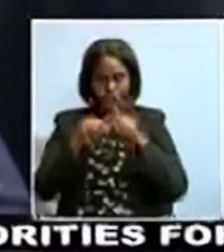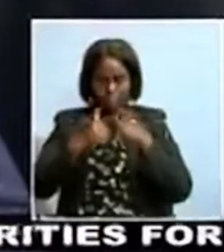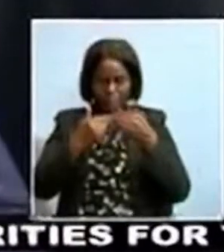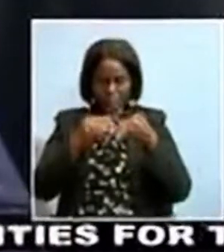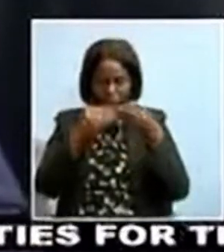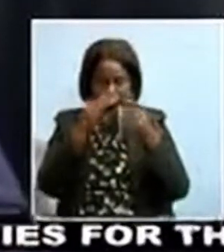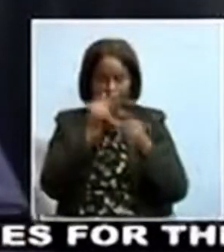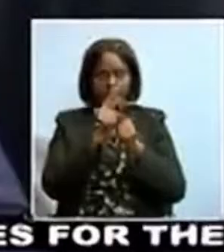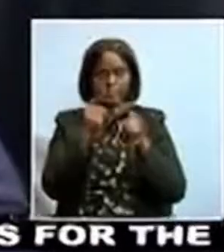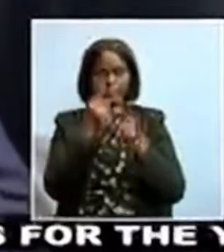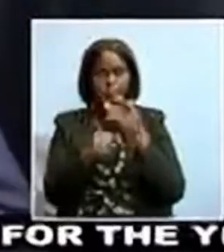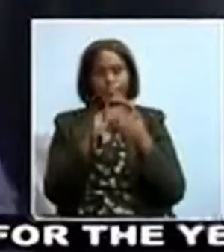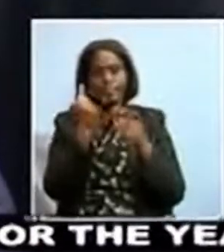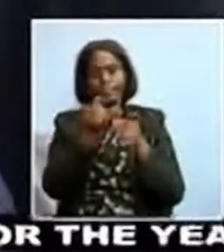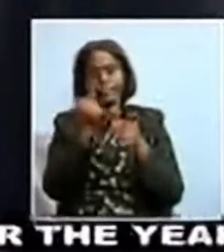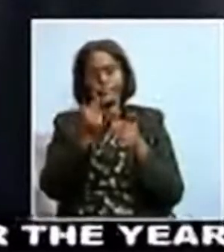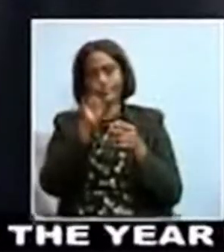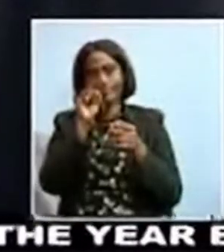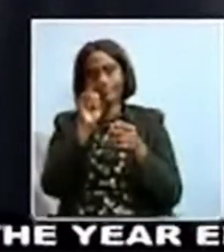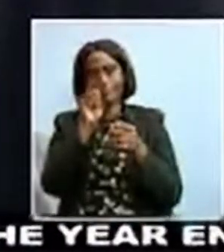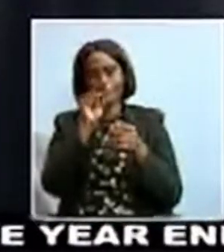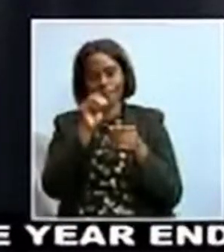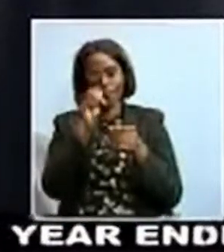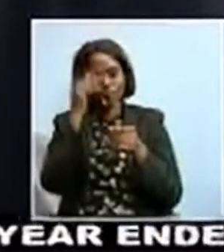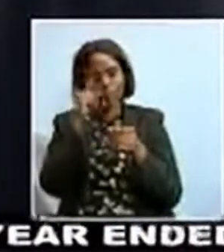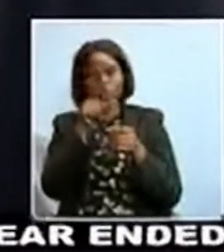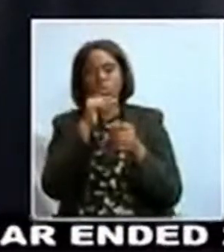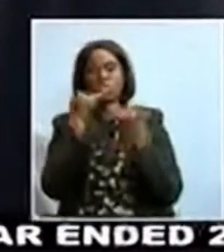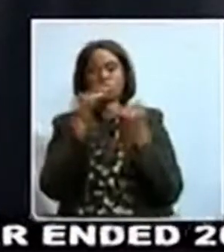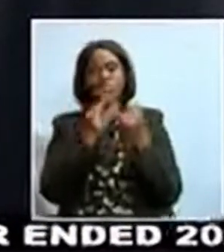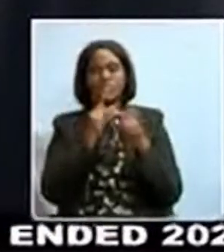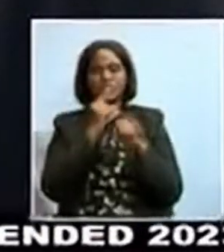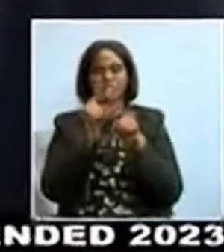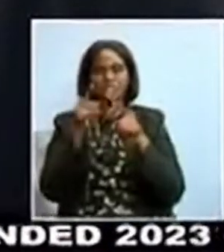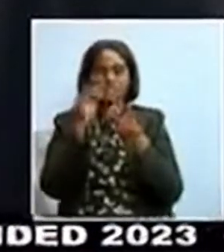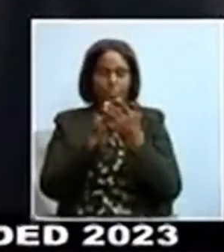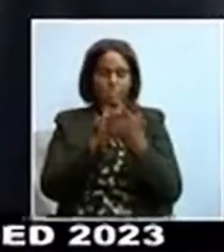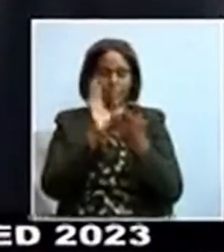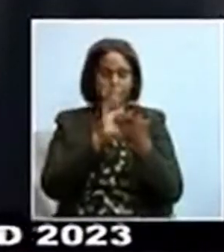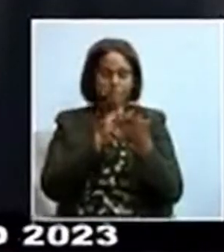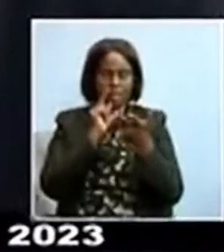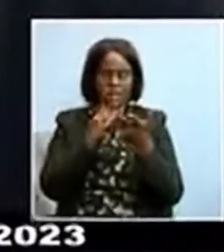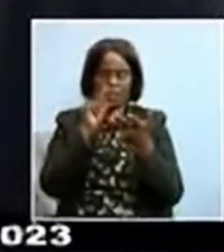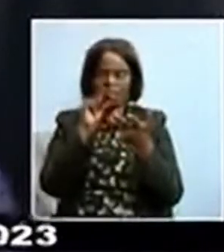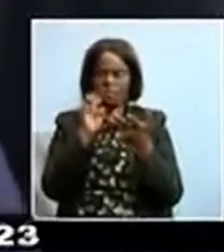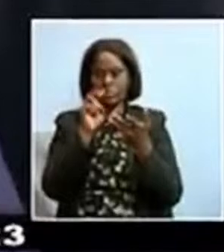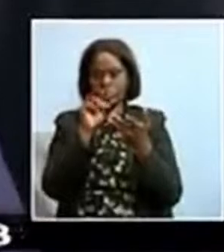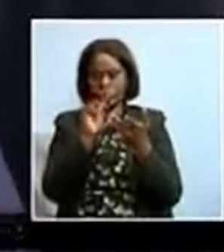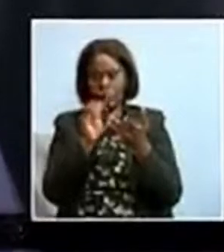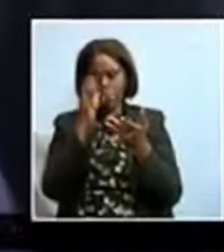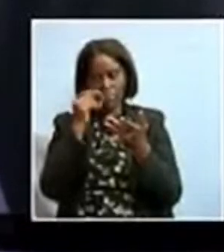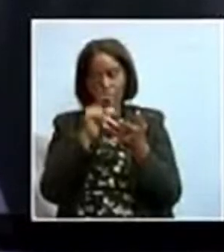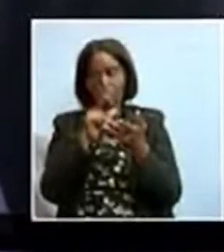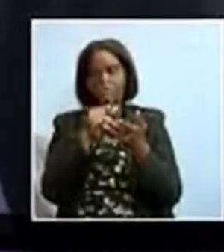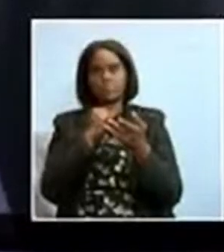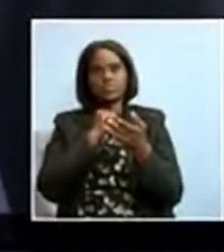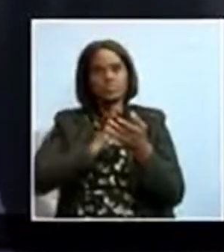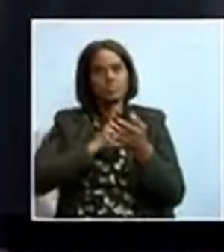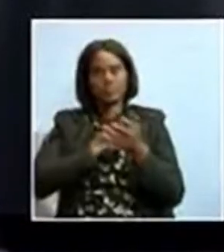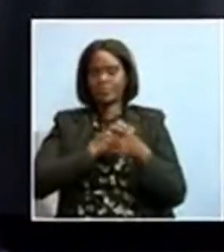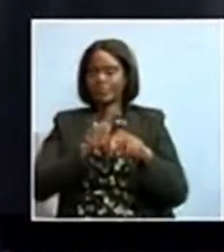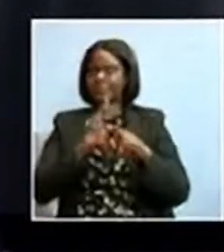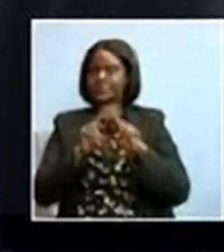are just memos. But why did you tell us that you have just put memos and the payment